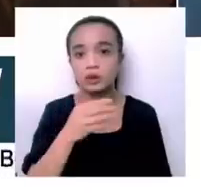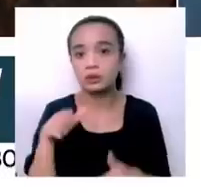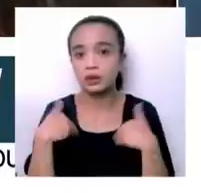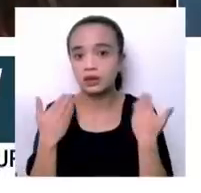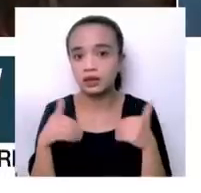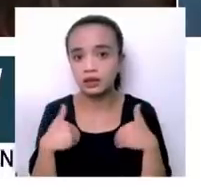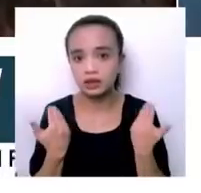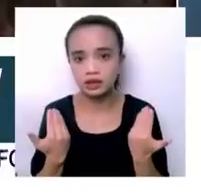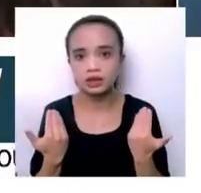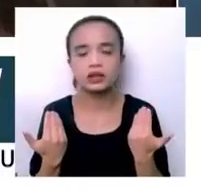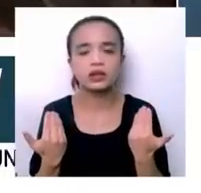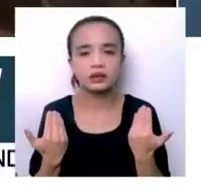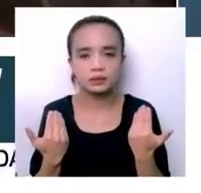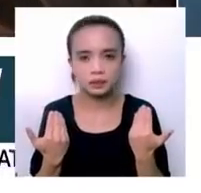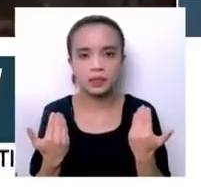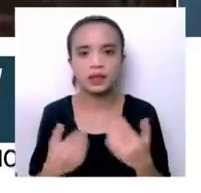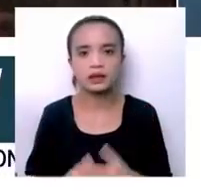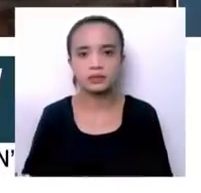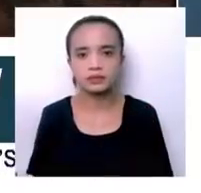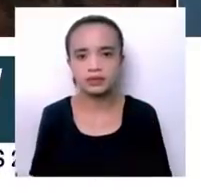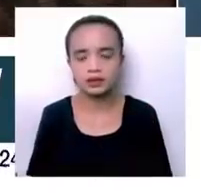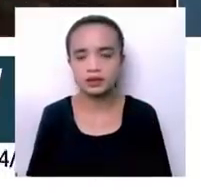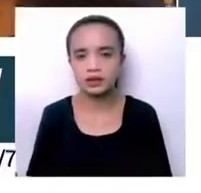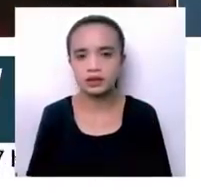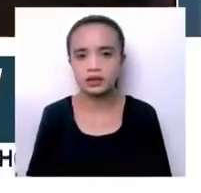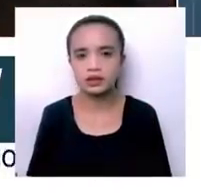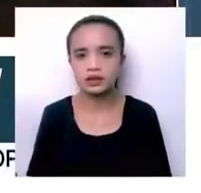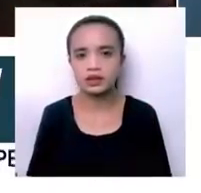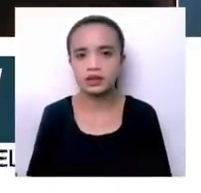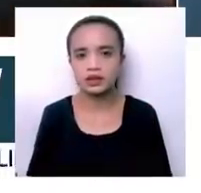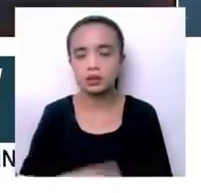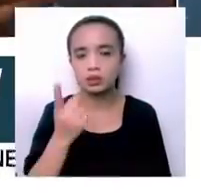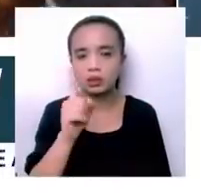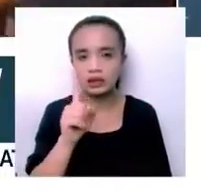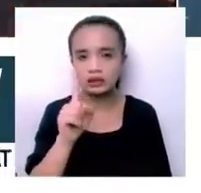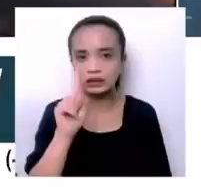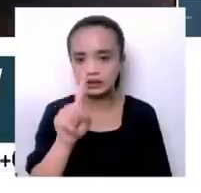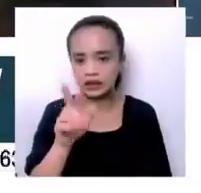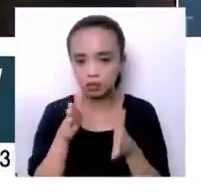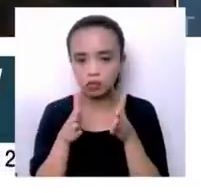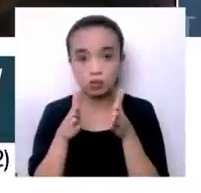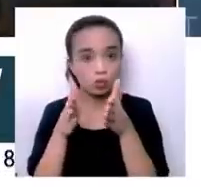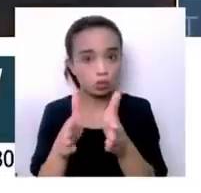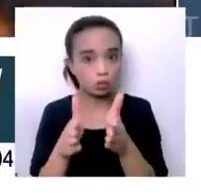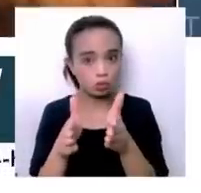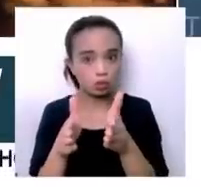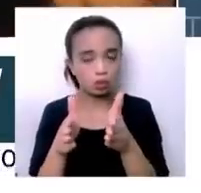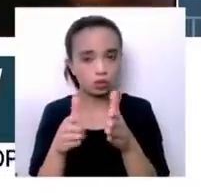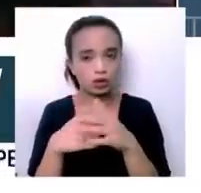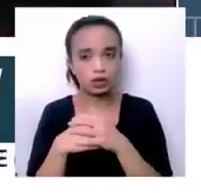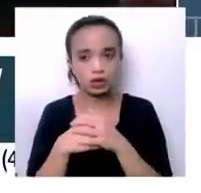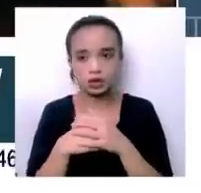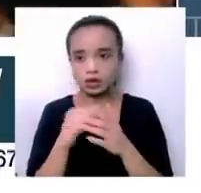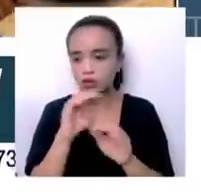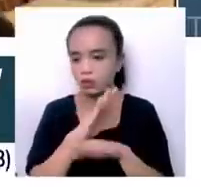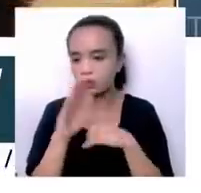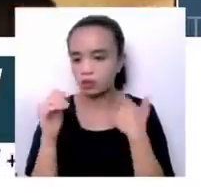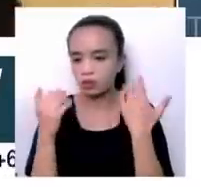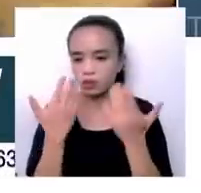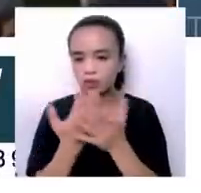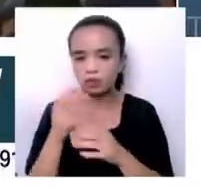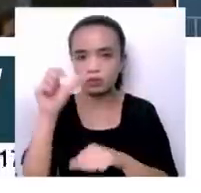ever because it is what in one broad stroke debunks the whole counterfeit